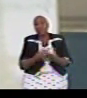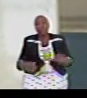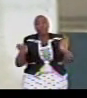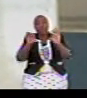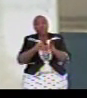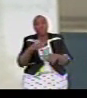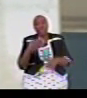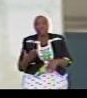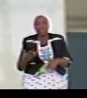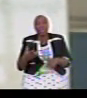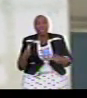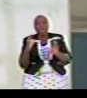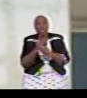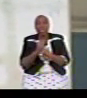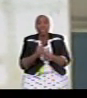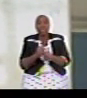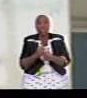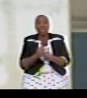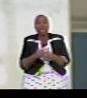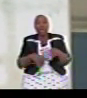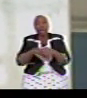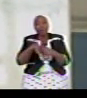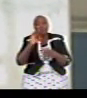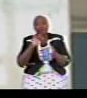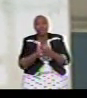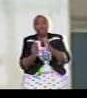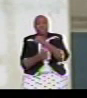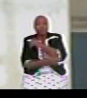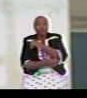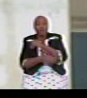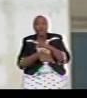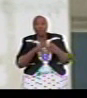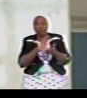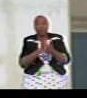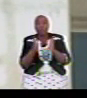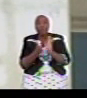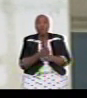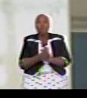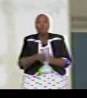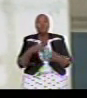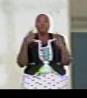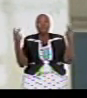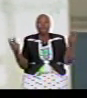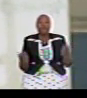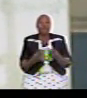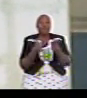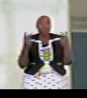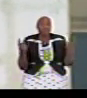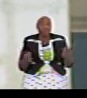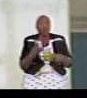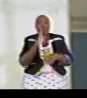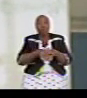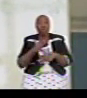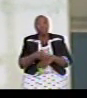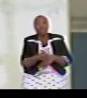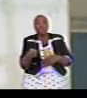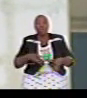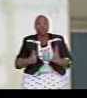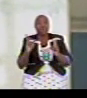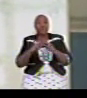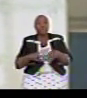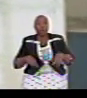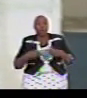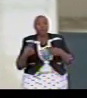thing, getting out of the temptation, becoming victorious, and on their way to life